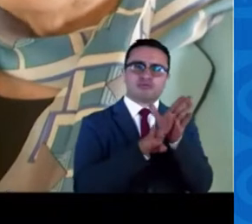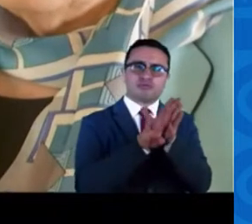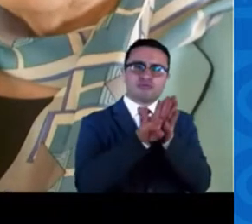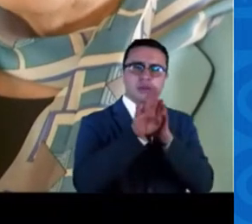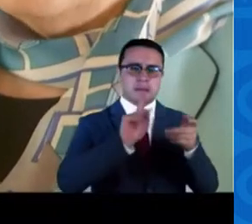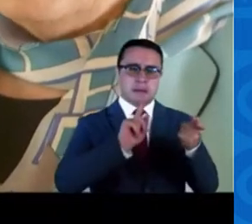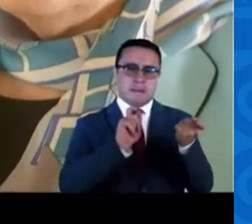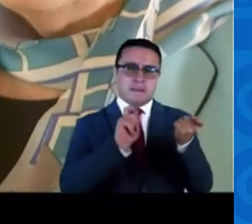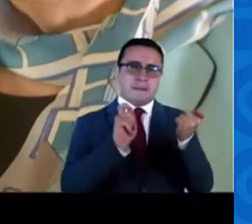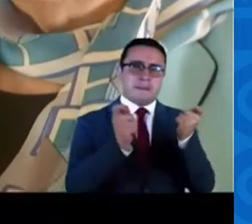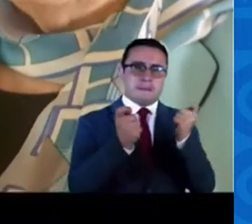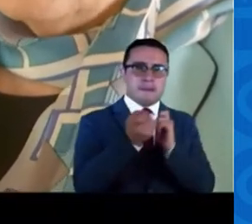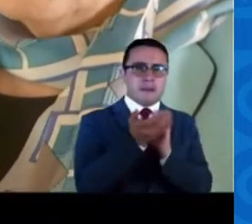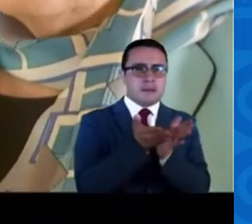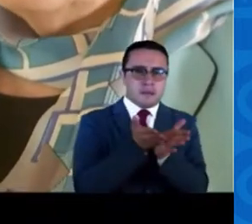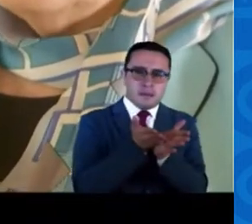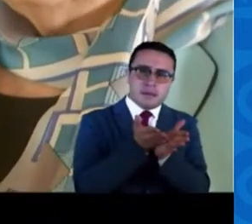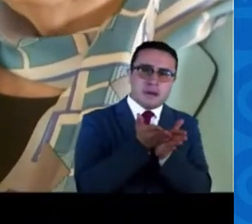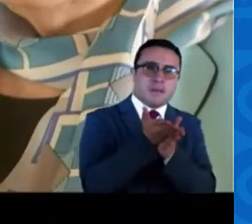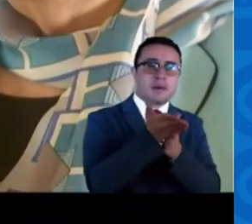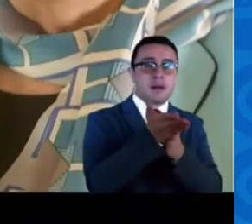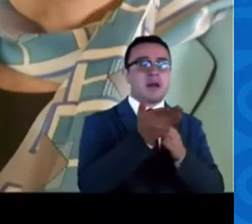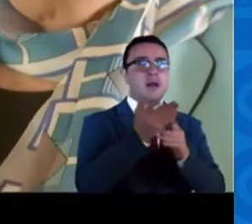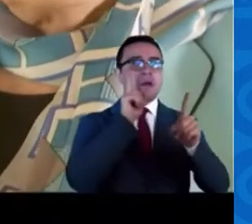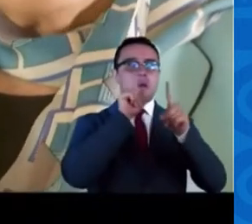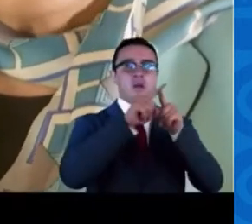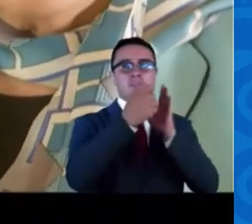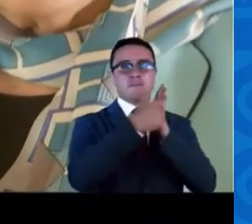can promote an inclusive prosperity